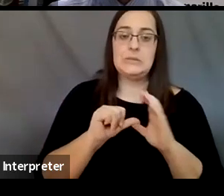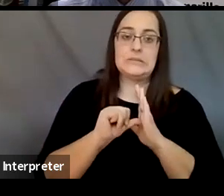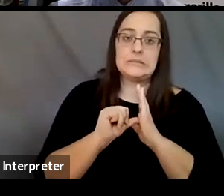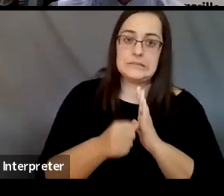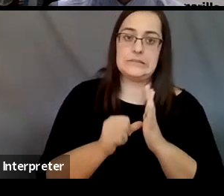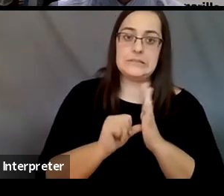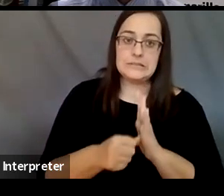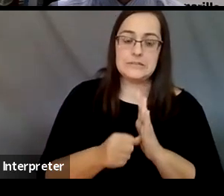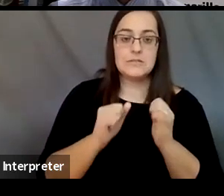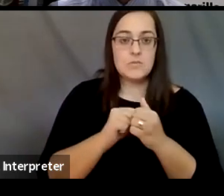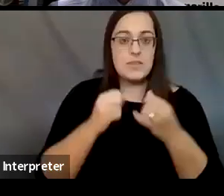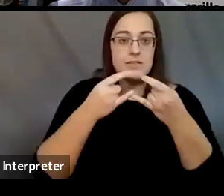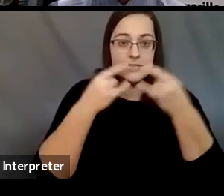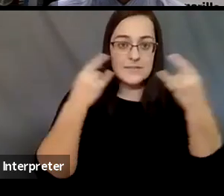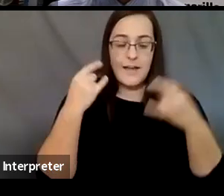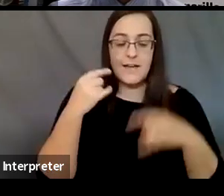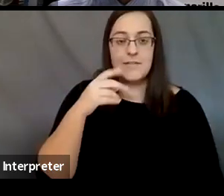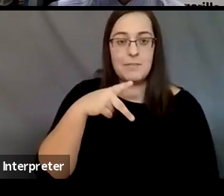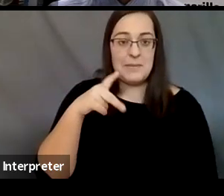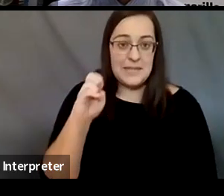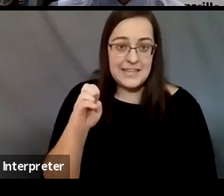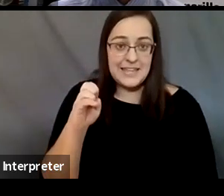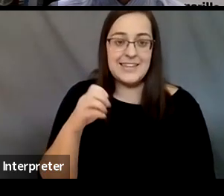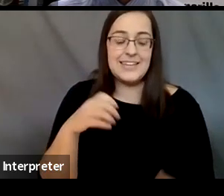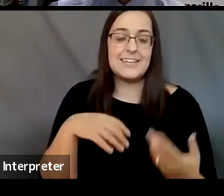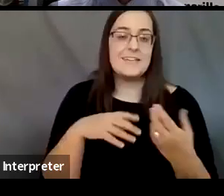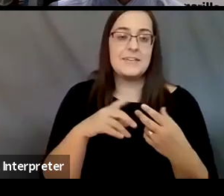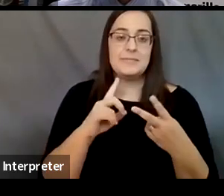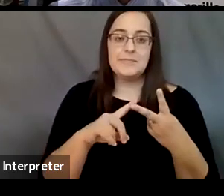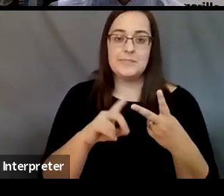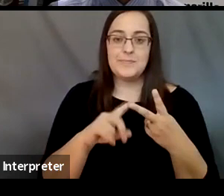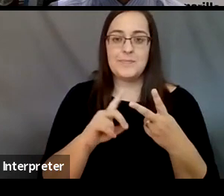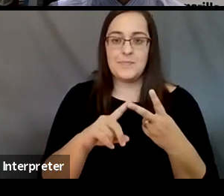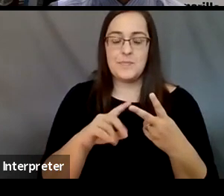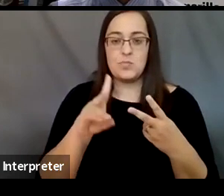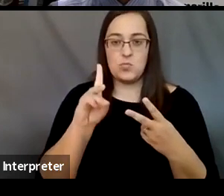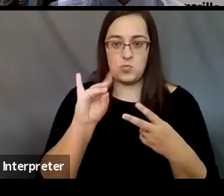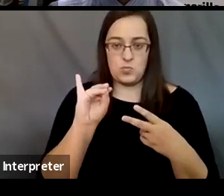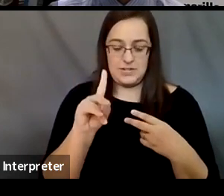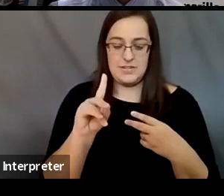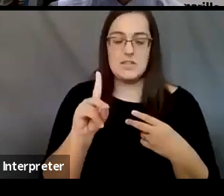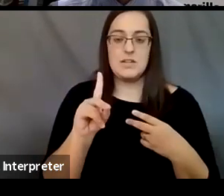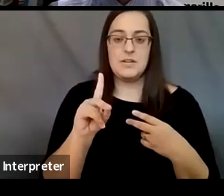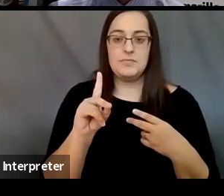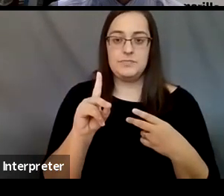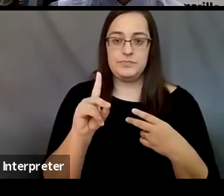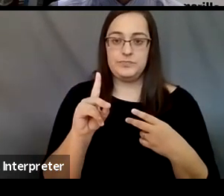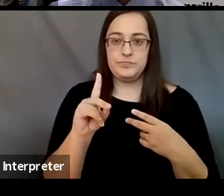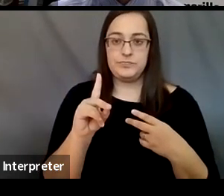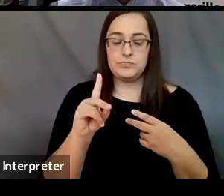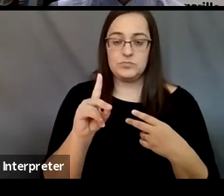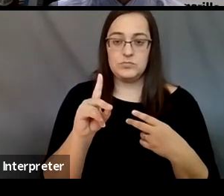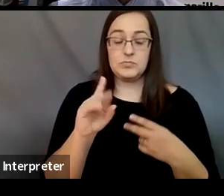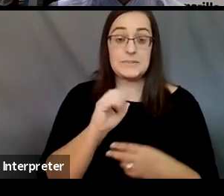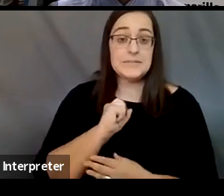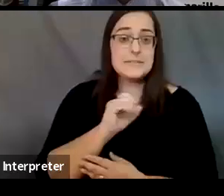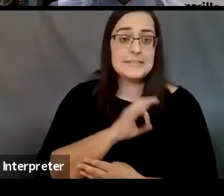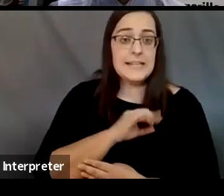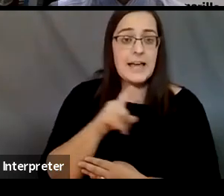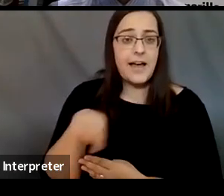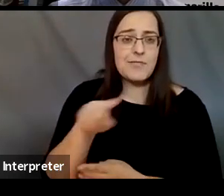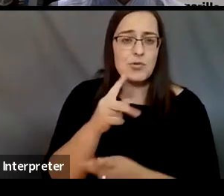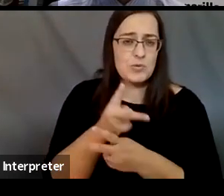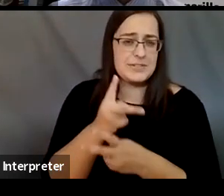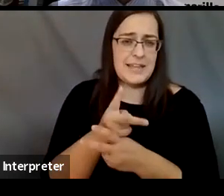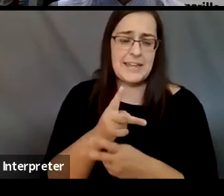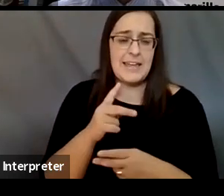importance with our staff of PPE. We did augment our staff that are even taking care of